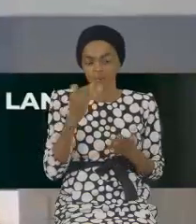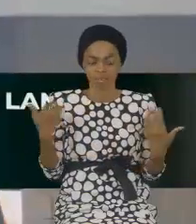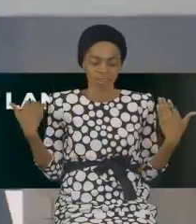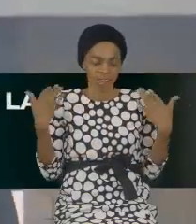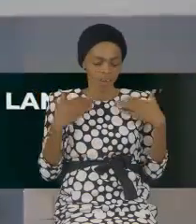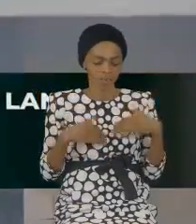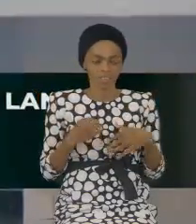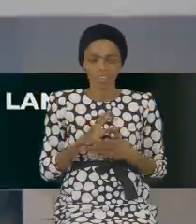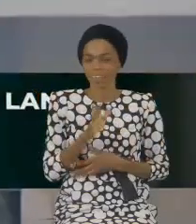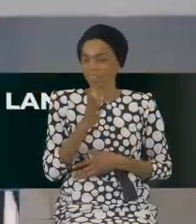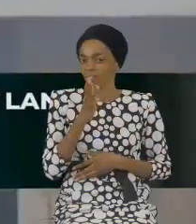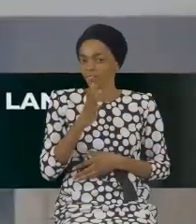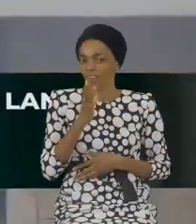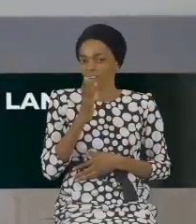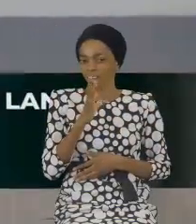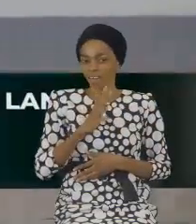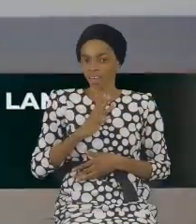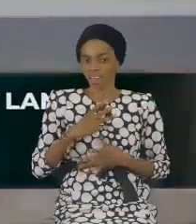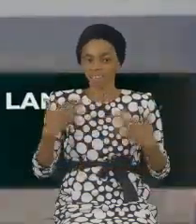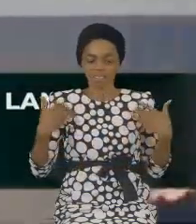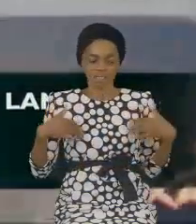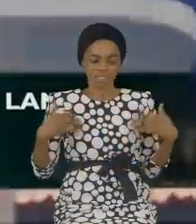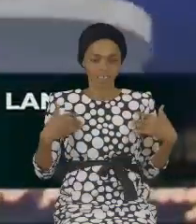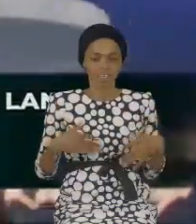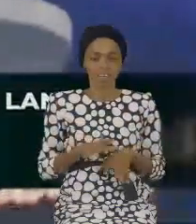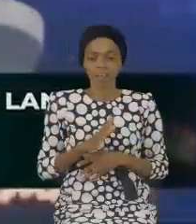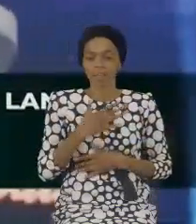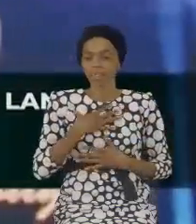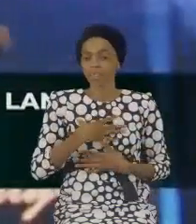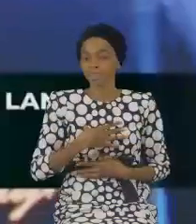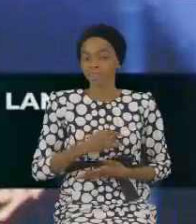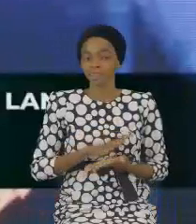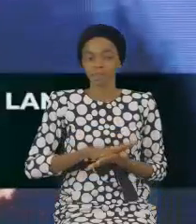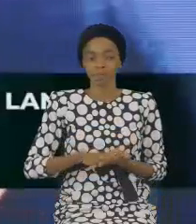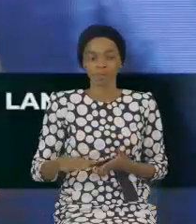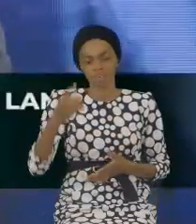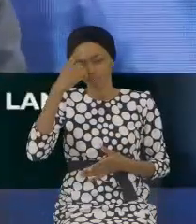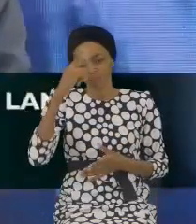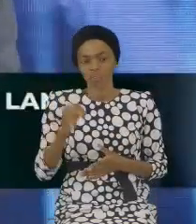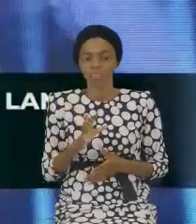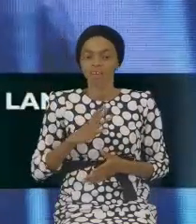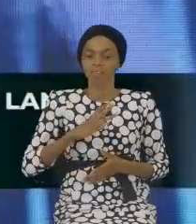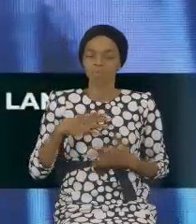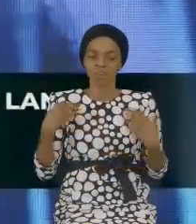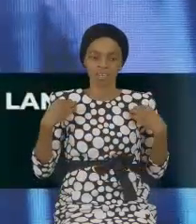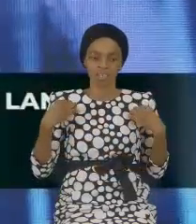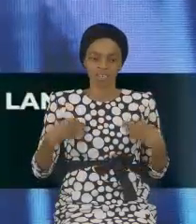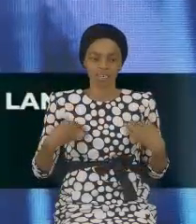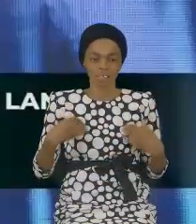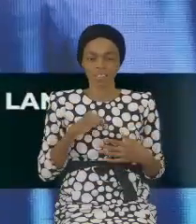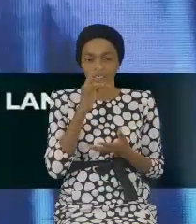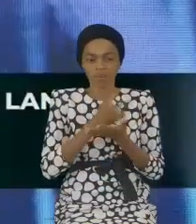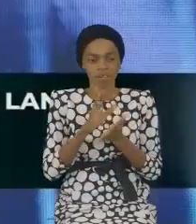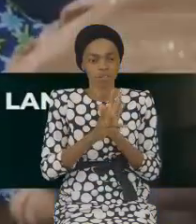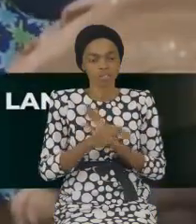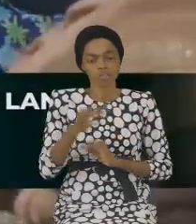in fine linen, clean and white, for the fine linen is the righteousness of the saints. We're coming